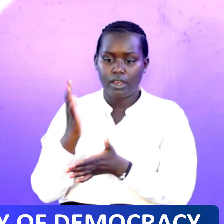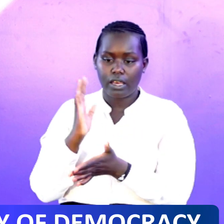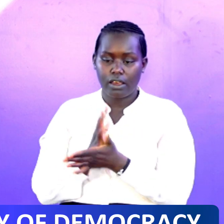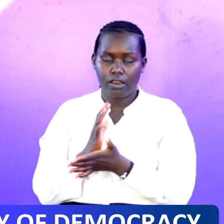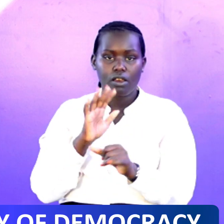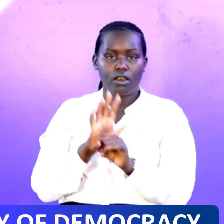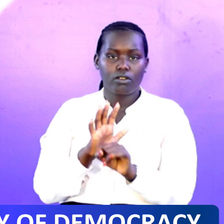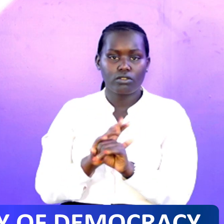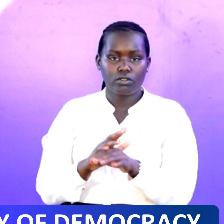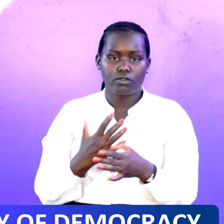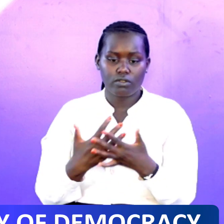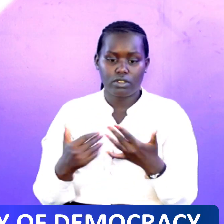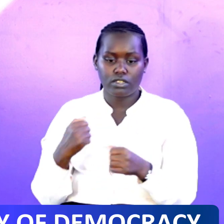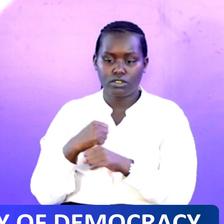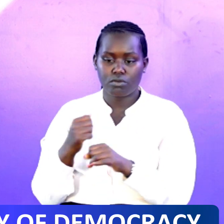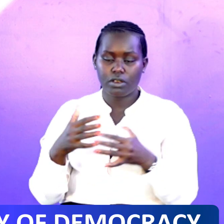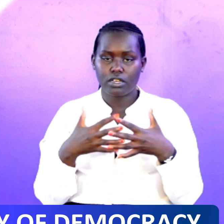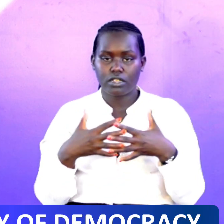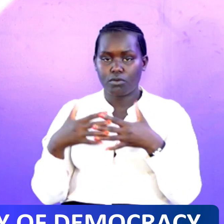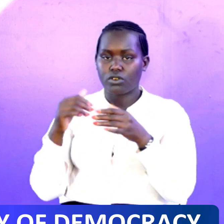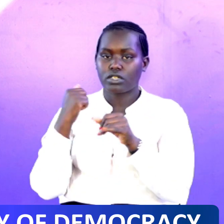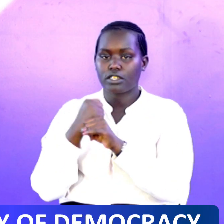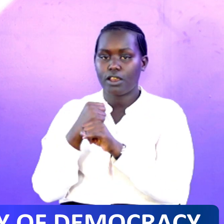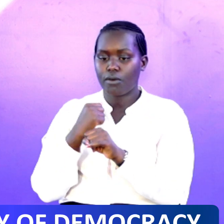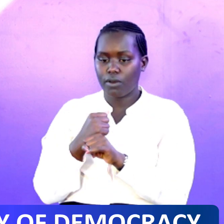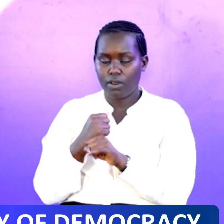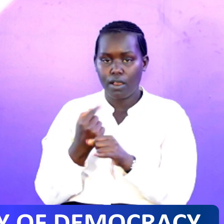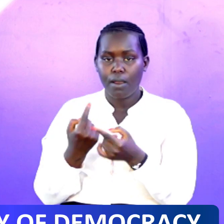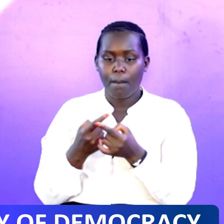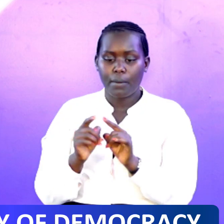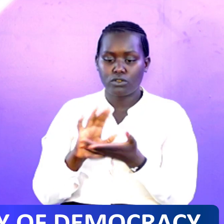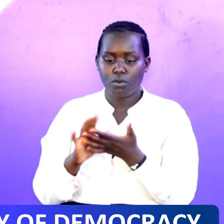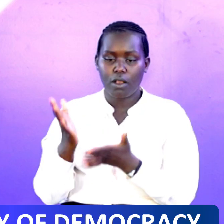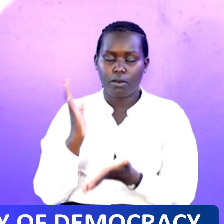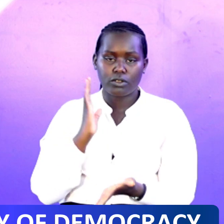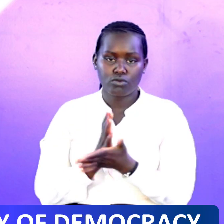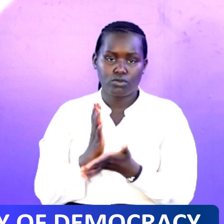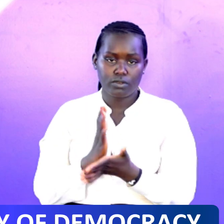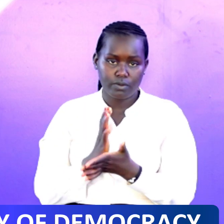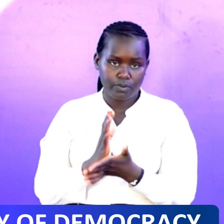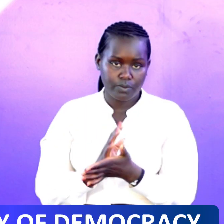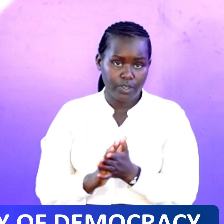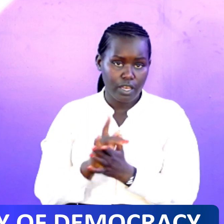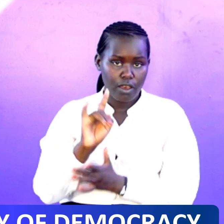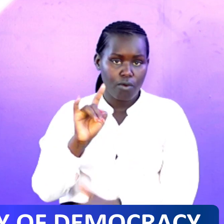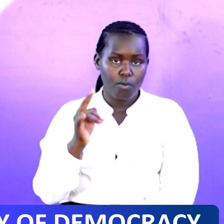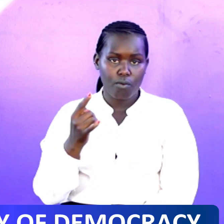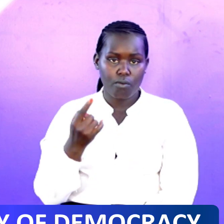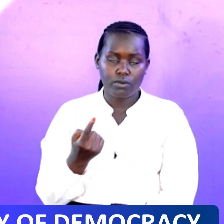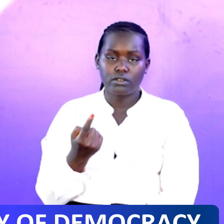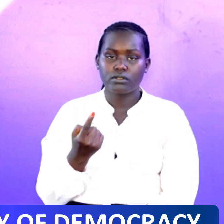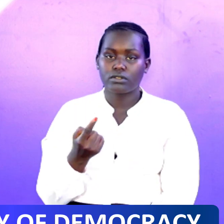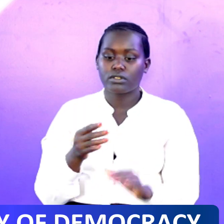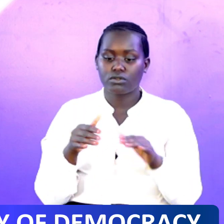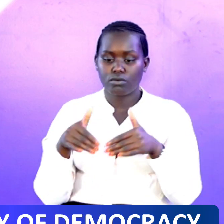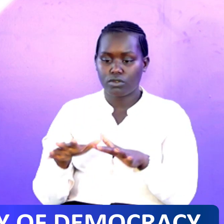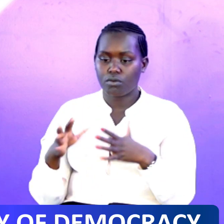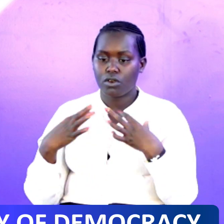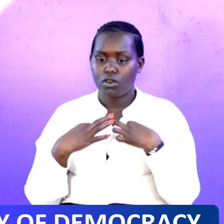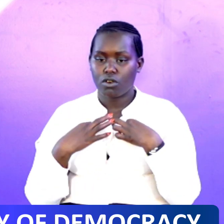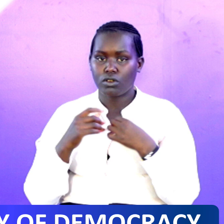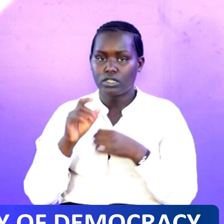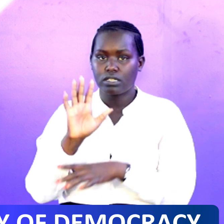of things to make democracy work. But nevertheless, let's be honest, you know, once you have removed your clothes, you